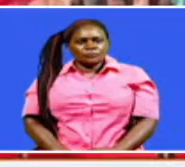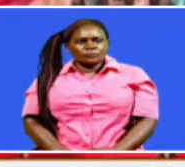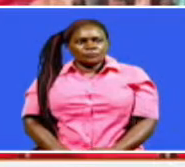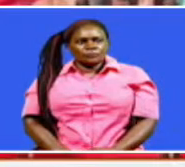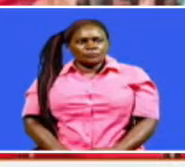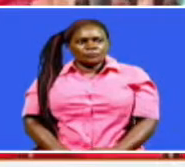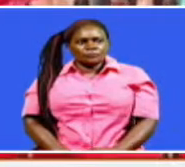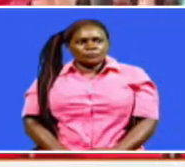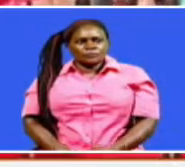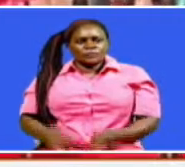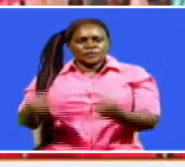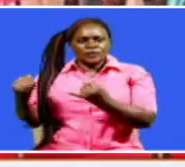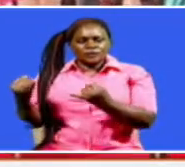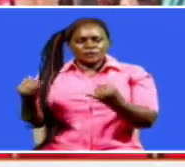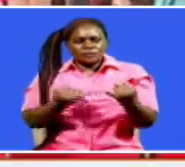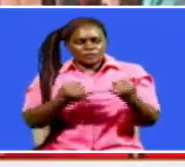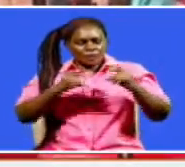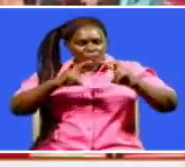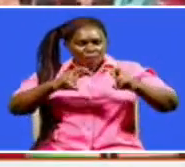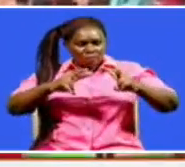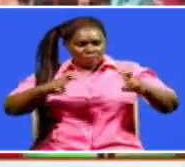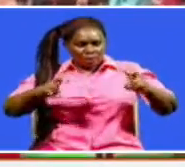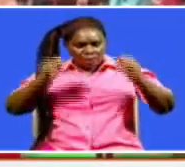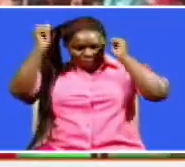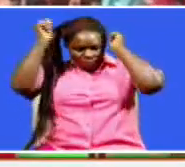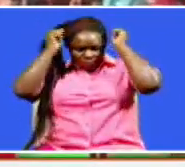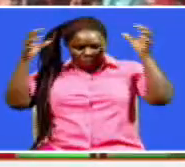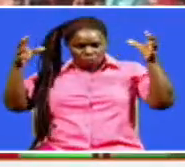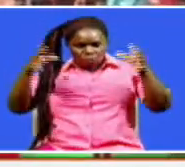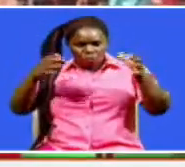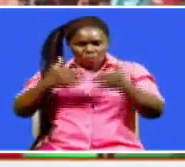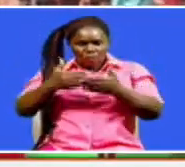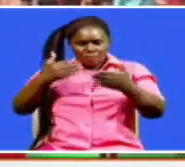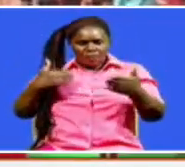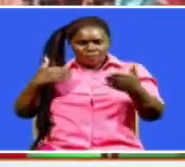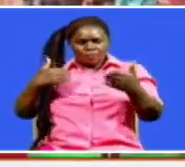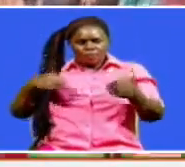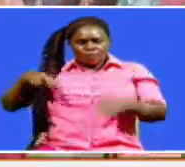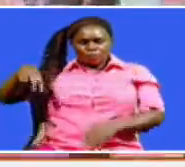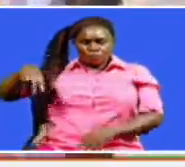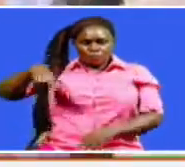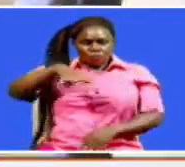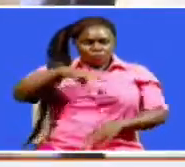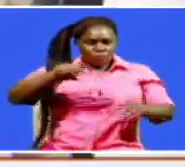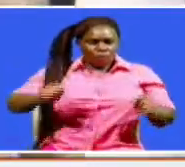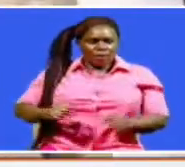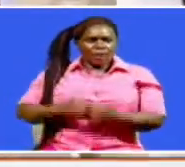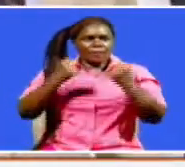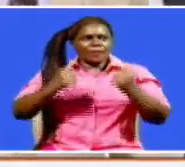He was then invited to inspect the guard of honor before a march past took place.